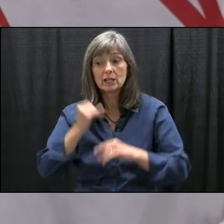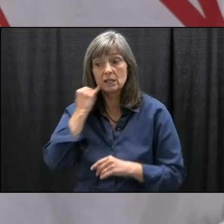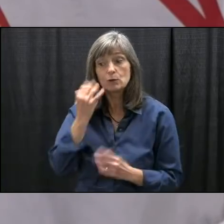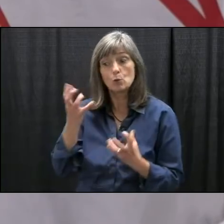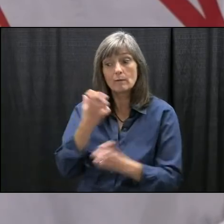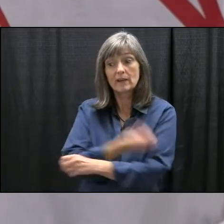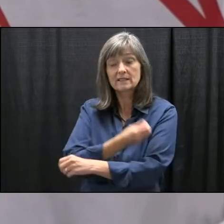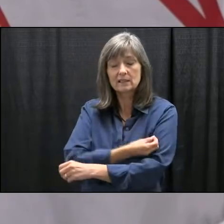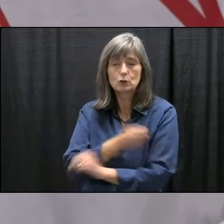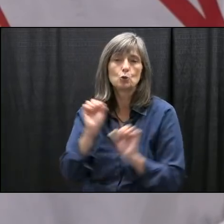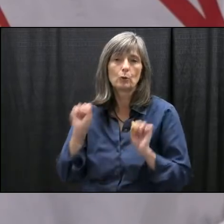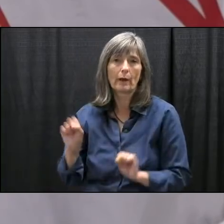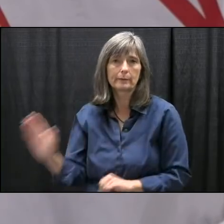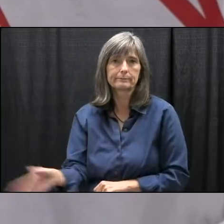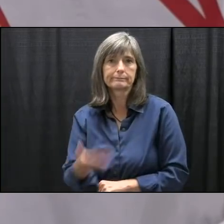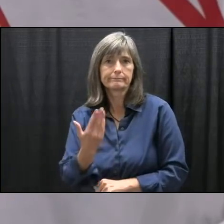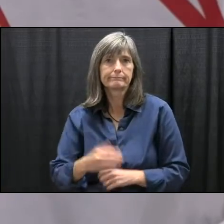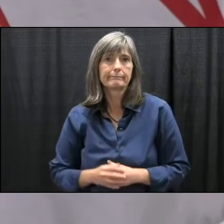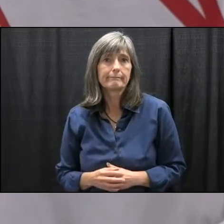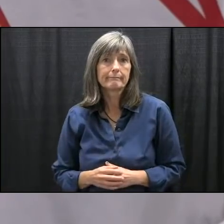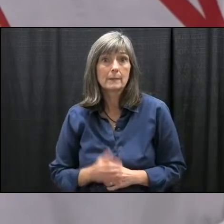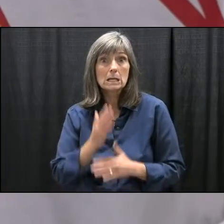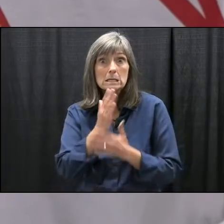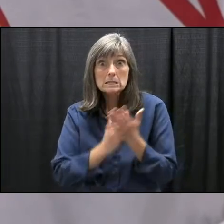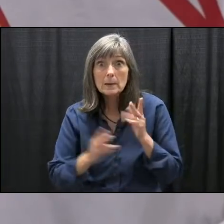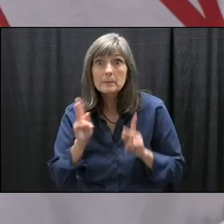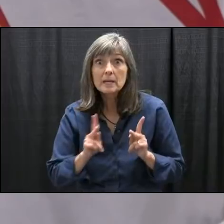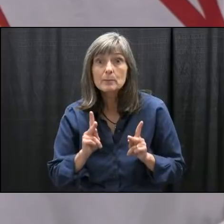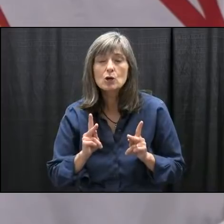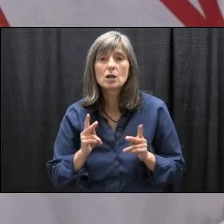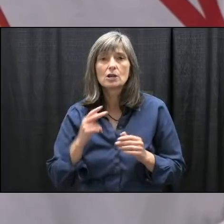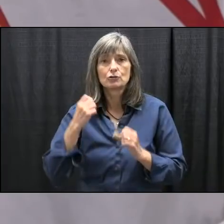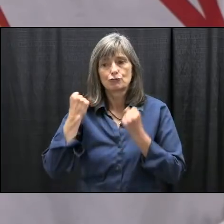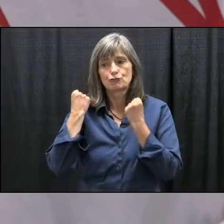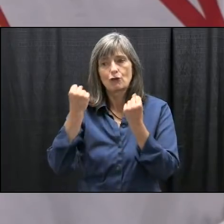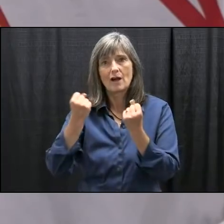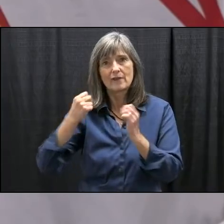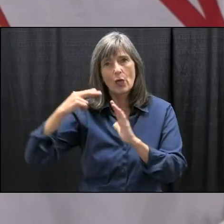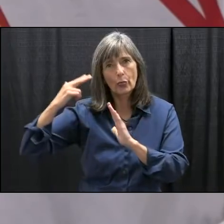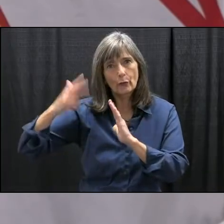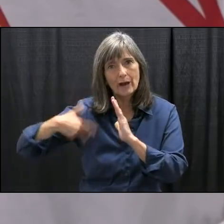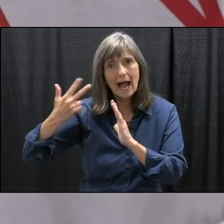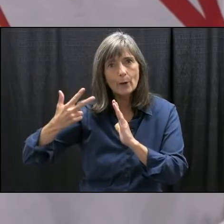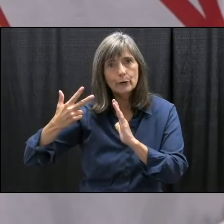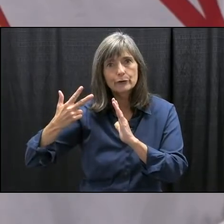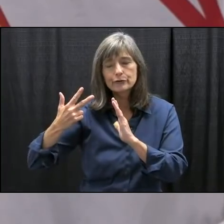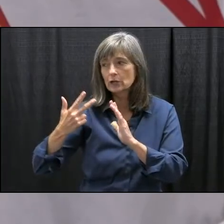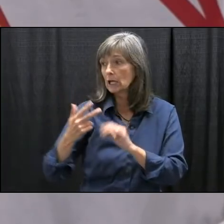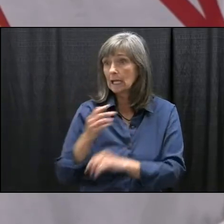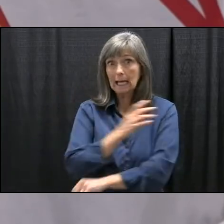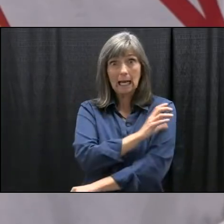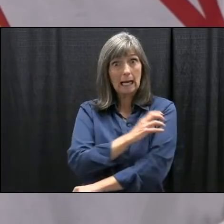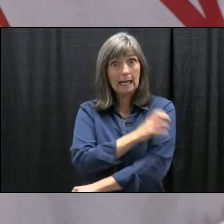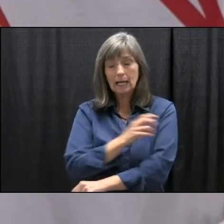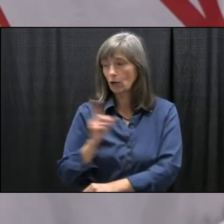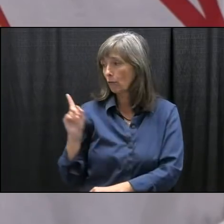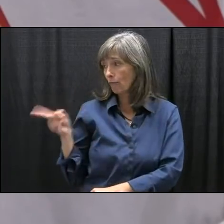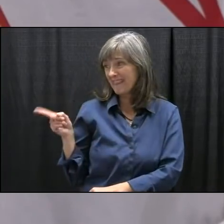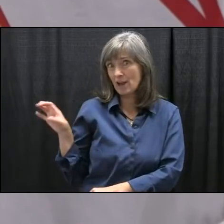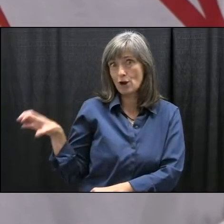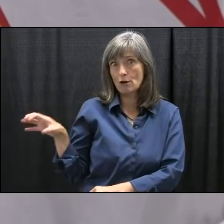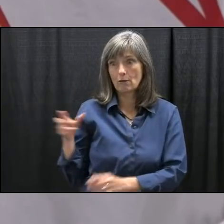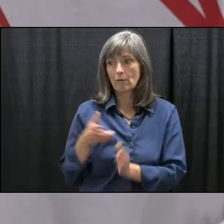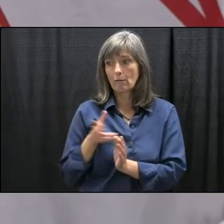We have seen people prepared to drive 3 hours across this island, past clinics, rather than get a